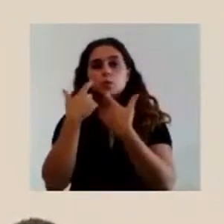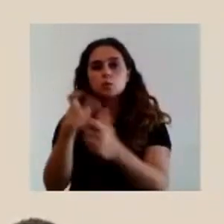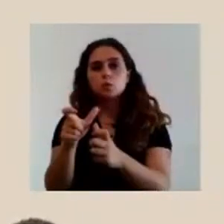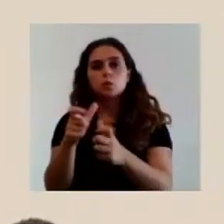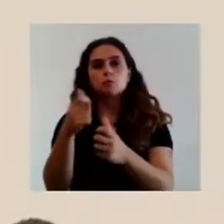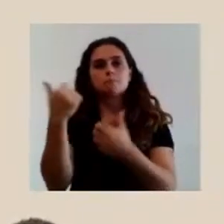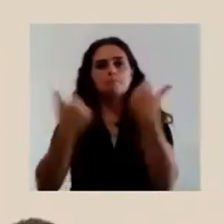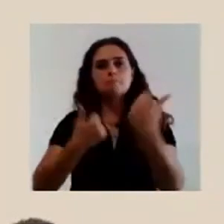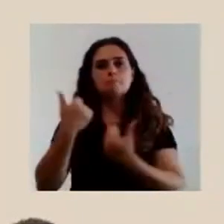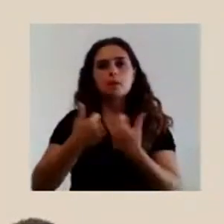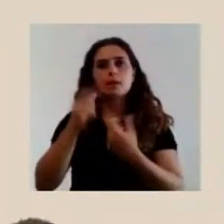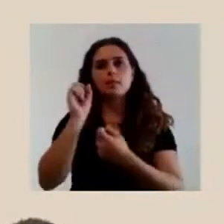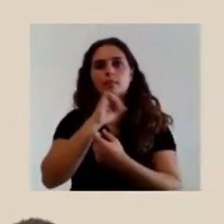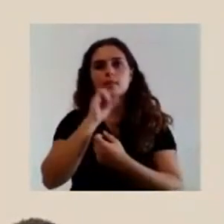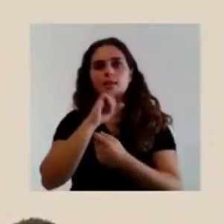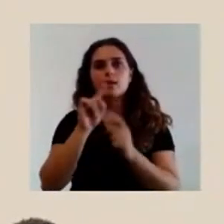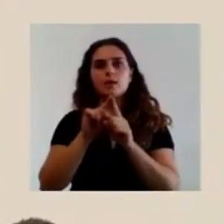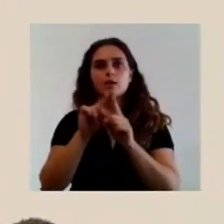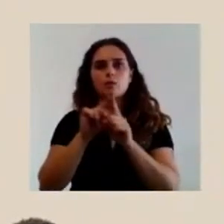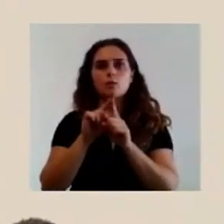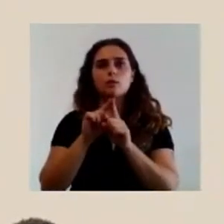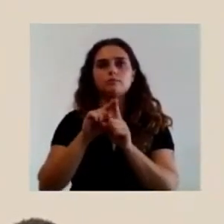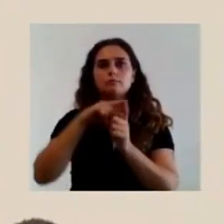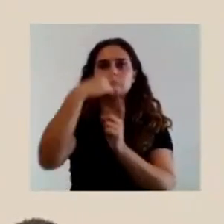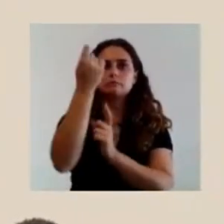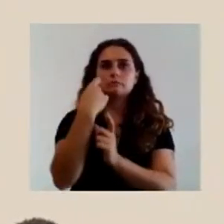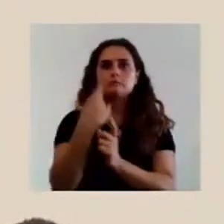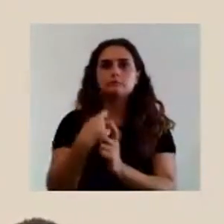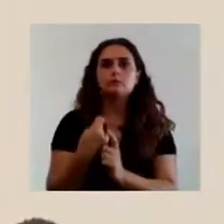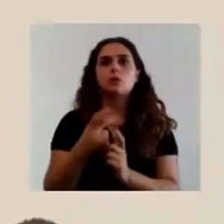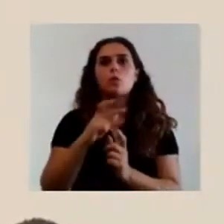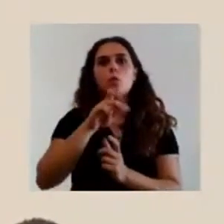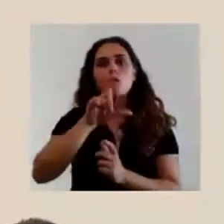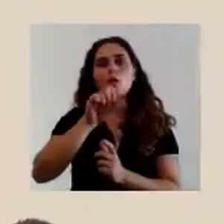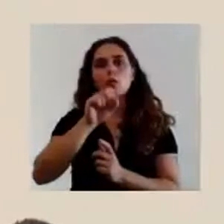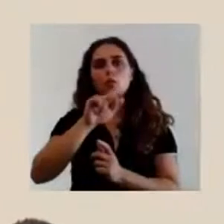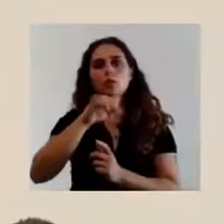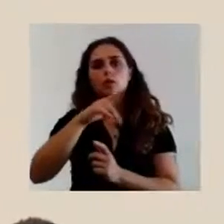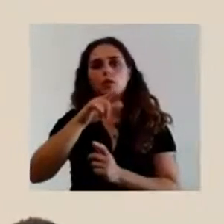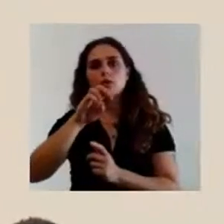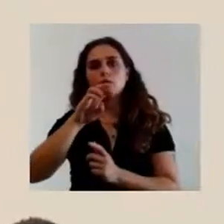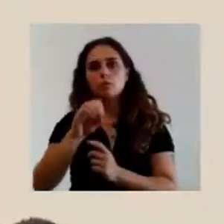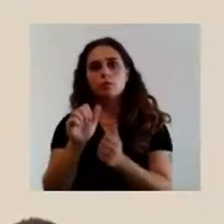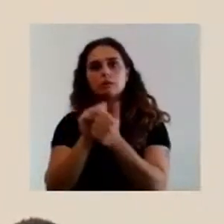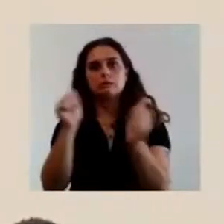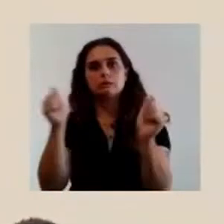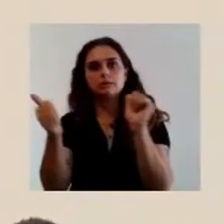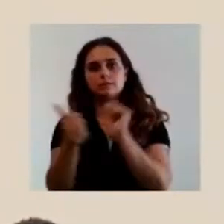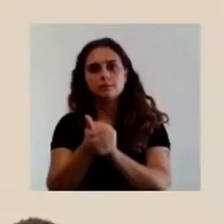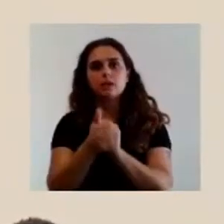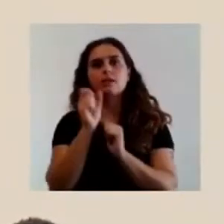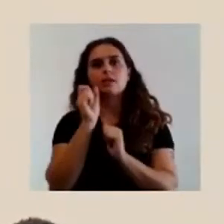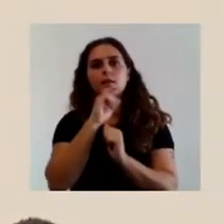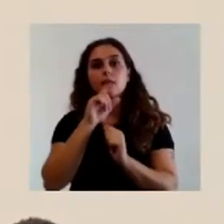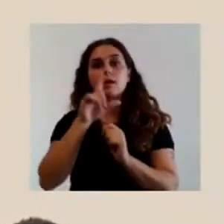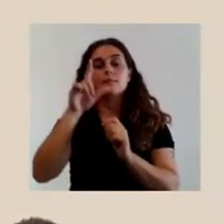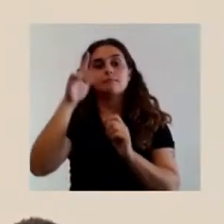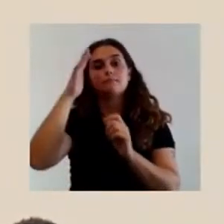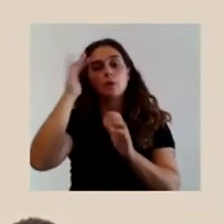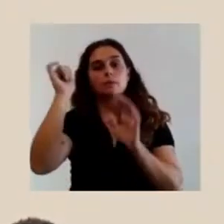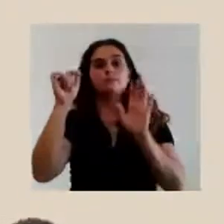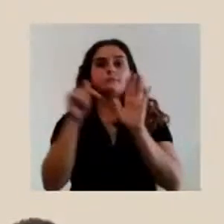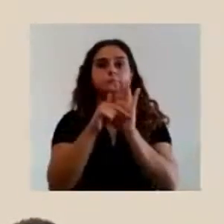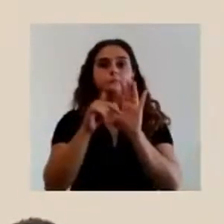mechanisms that will ensure due diligence in designing and training algorithms, redressing wrongs caused by biased